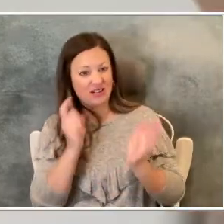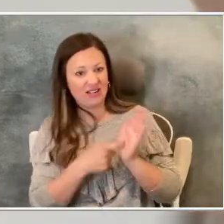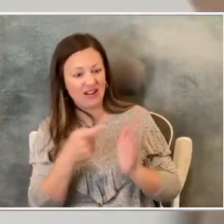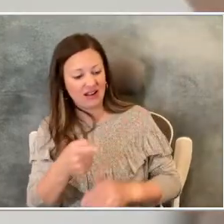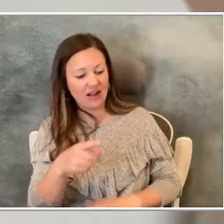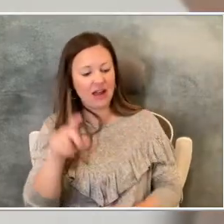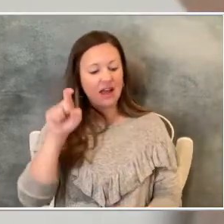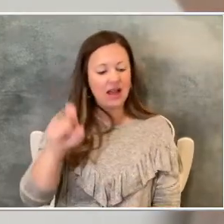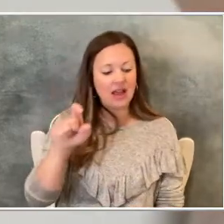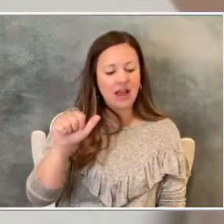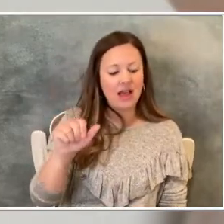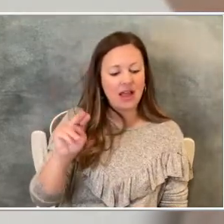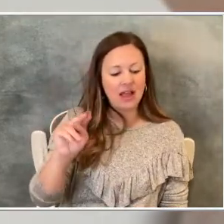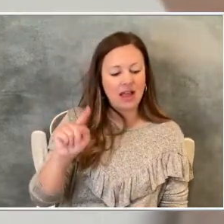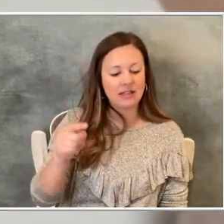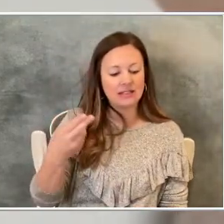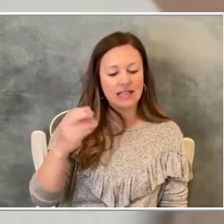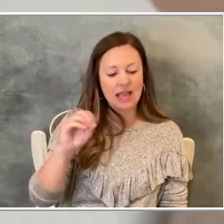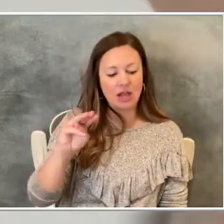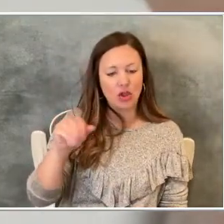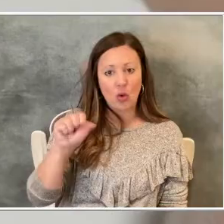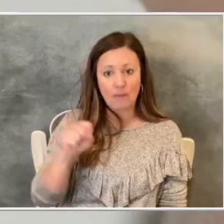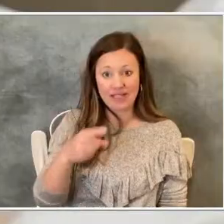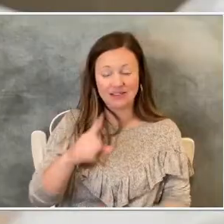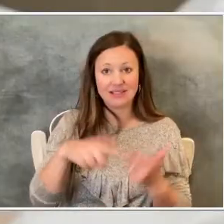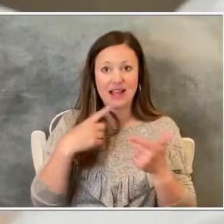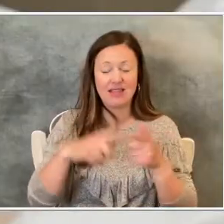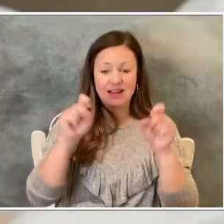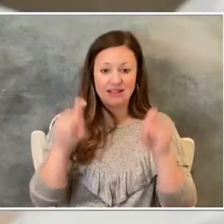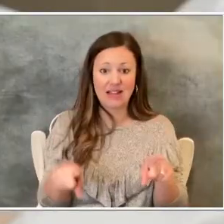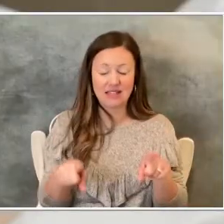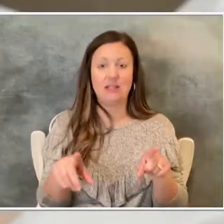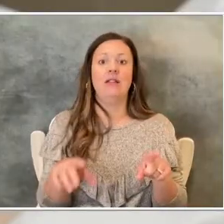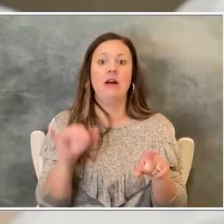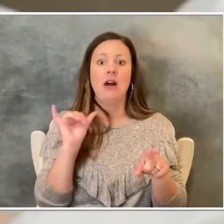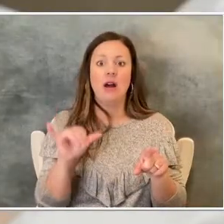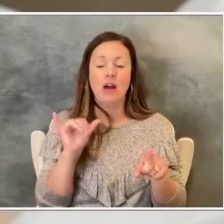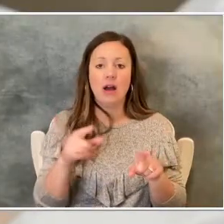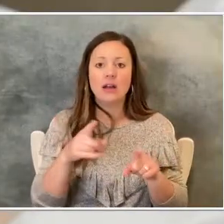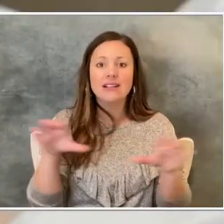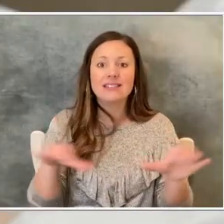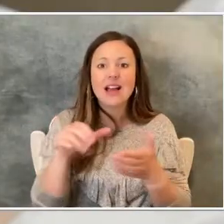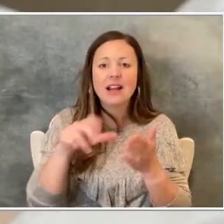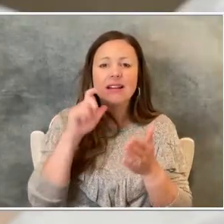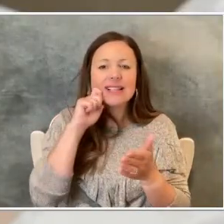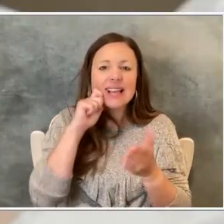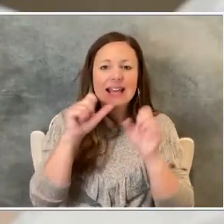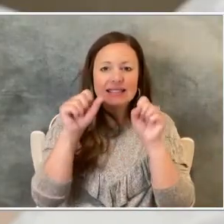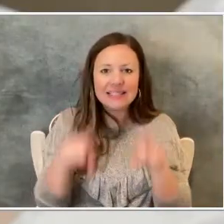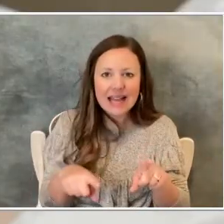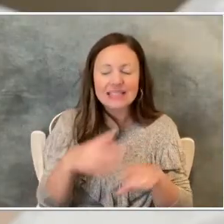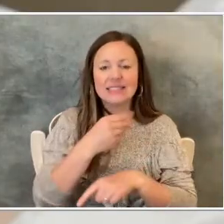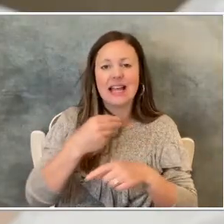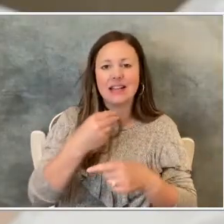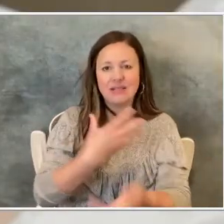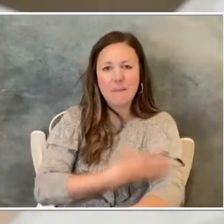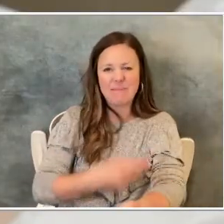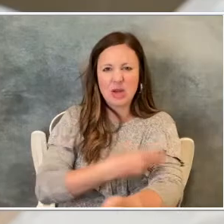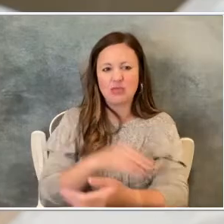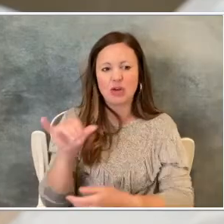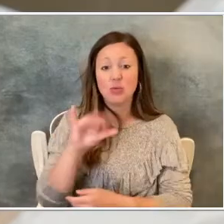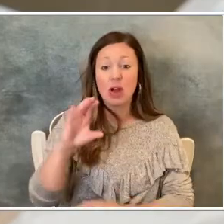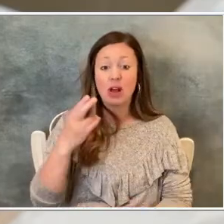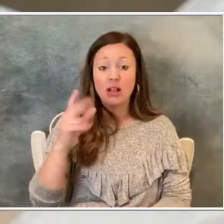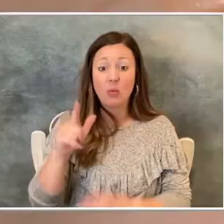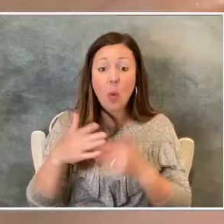xanthomas, and further testing revealed something horrifying. He did do a biopsy and a blood draw, which her cholesterol was almost 1,000